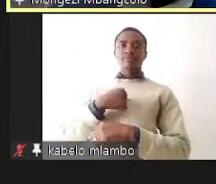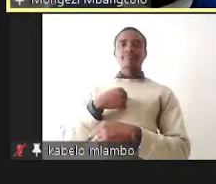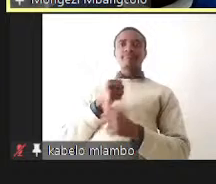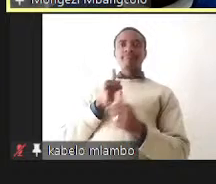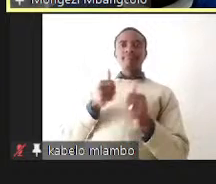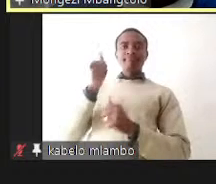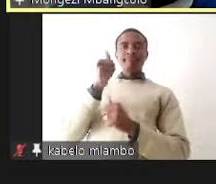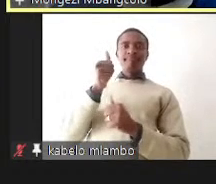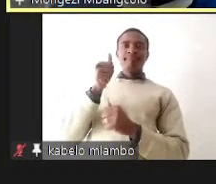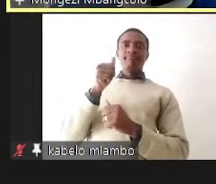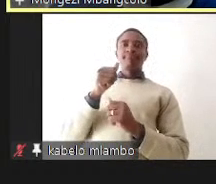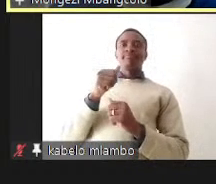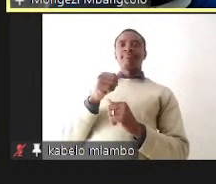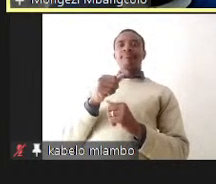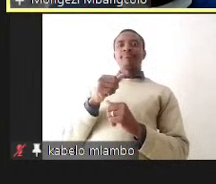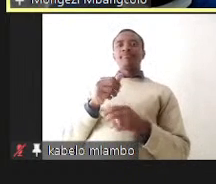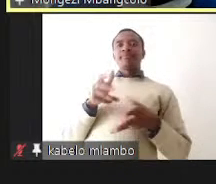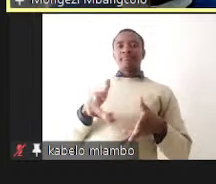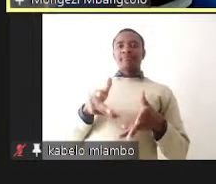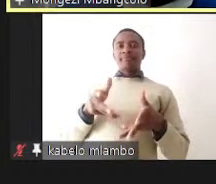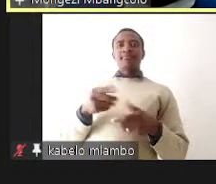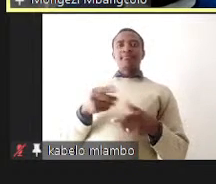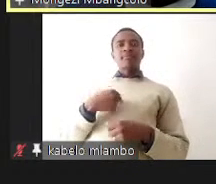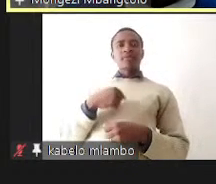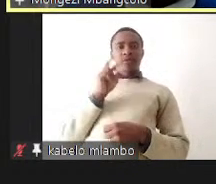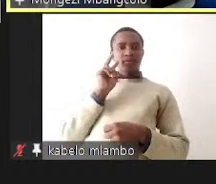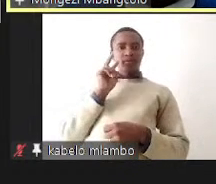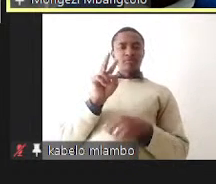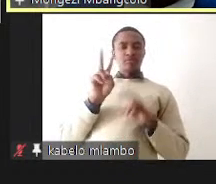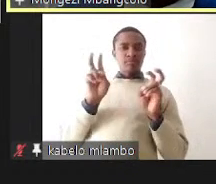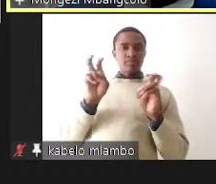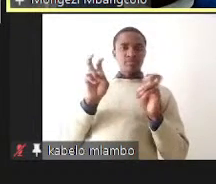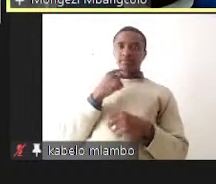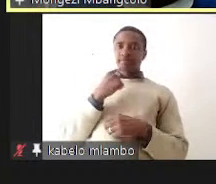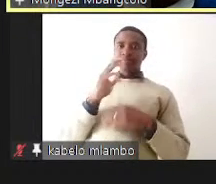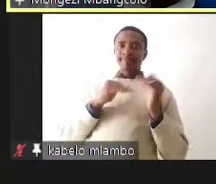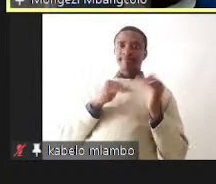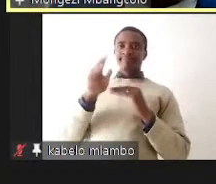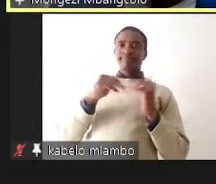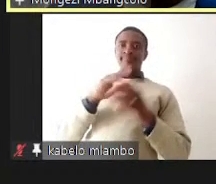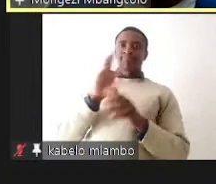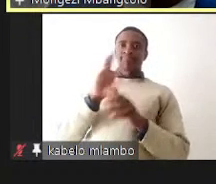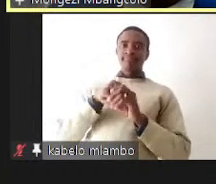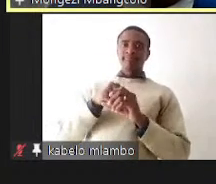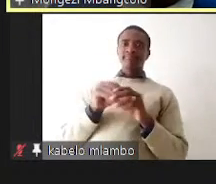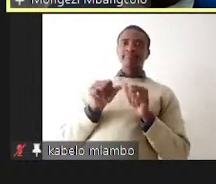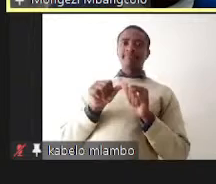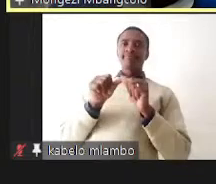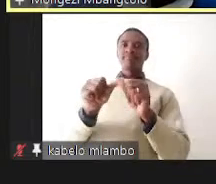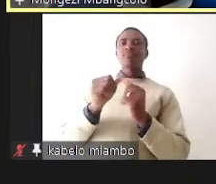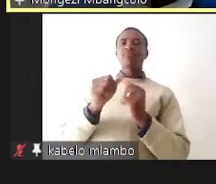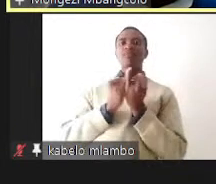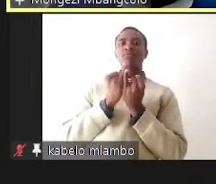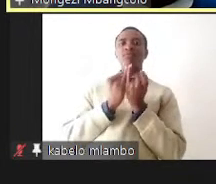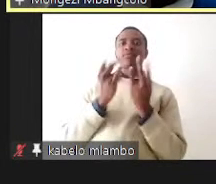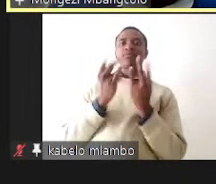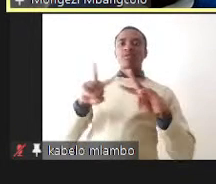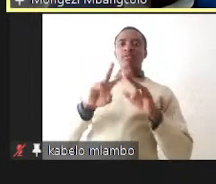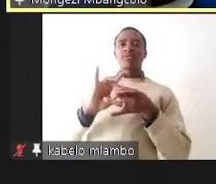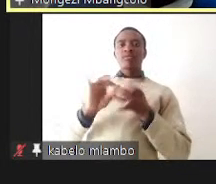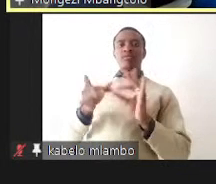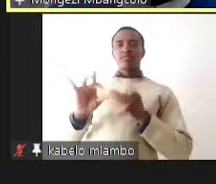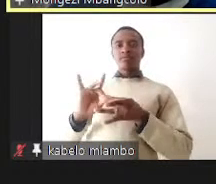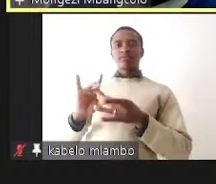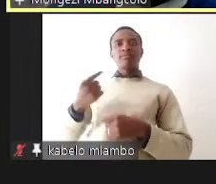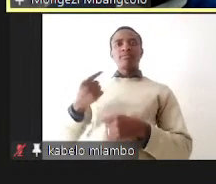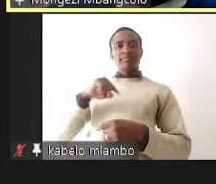Da. Just looking at the topic, it says building inclusive, sustainable, and competitive value chains. So I've tried